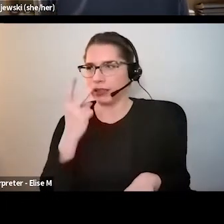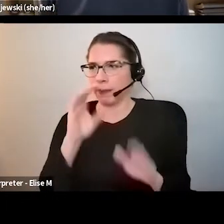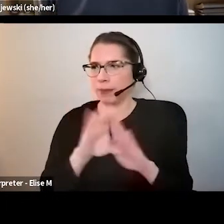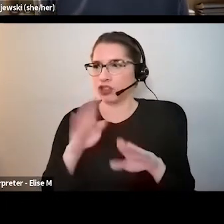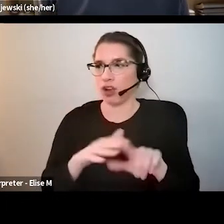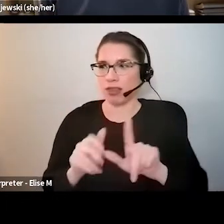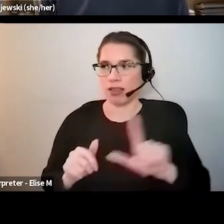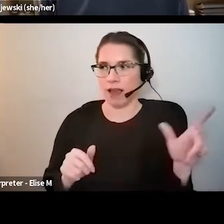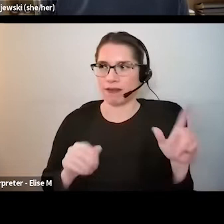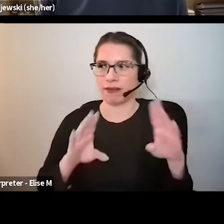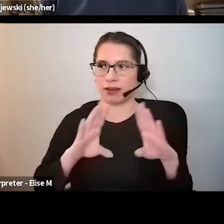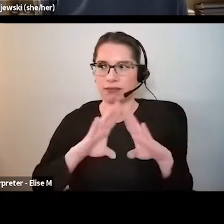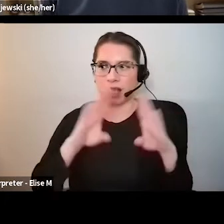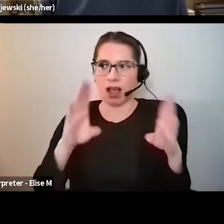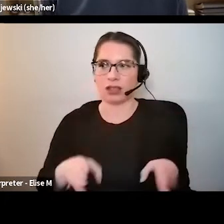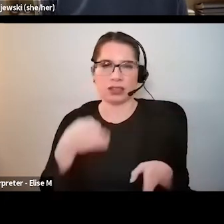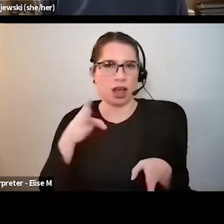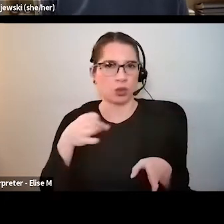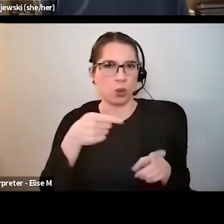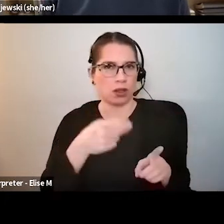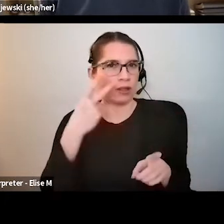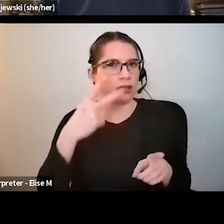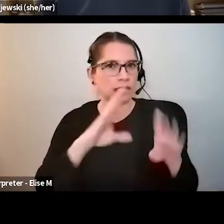interior courtyard and garden of this wonderful place.